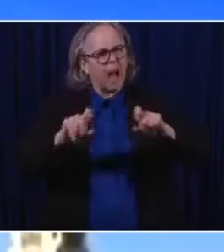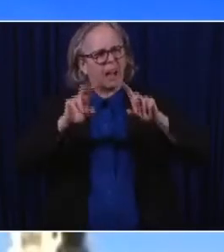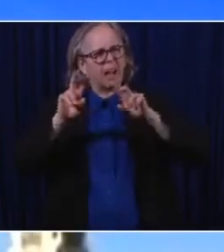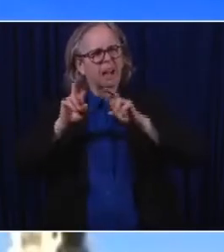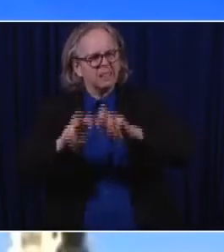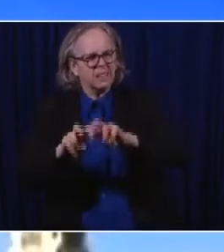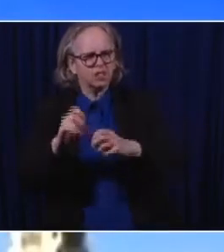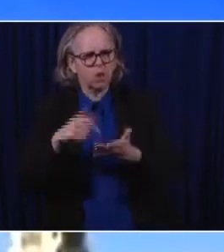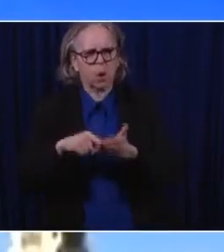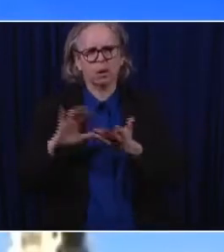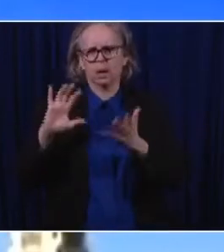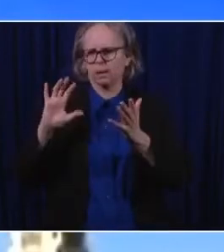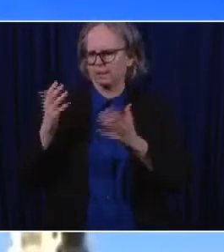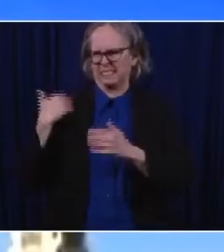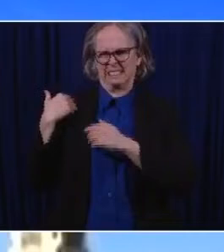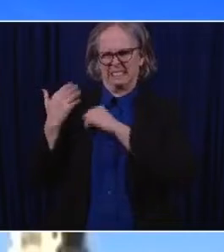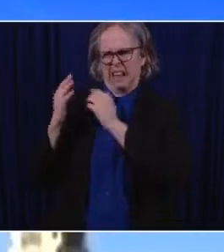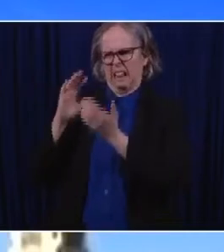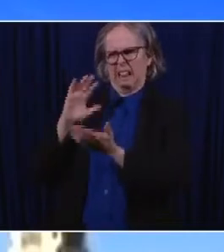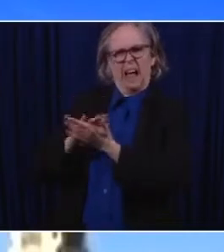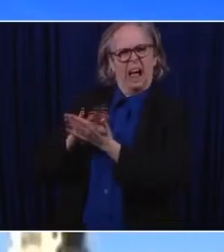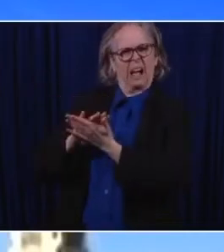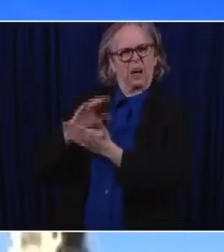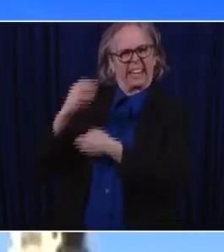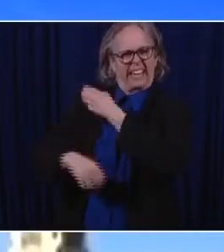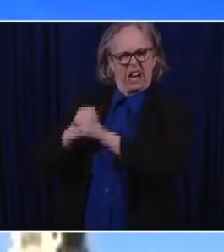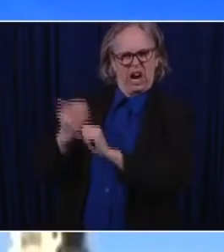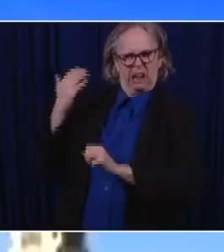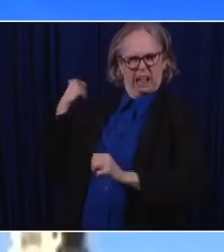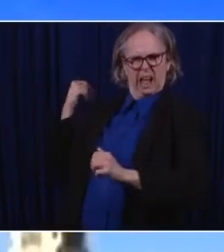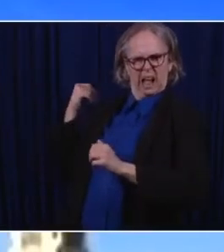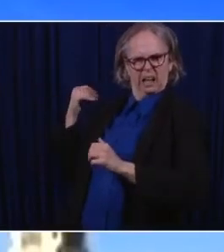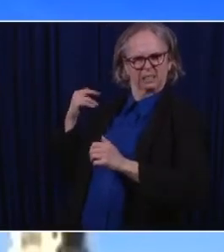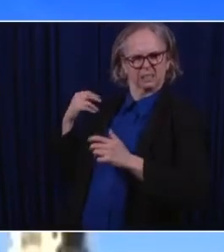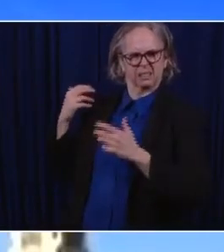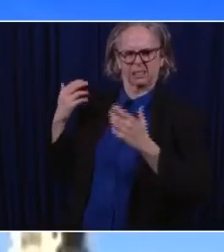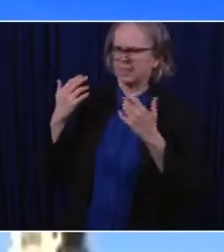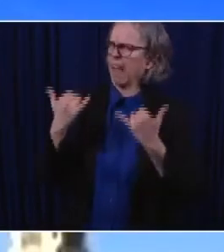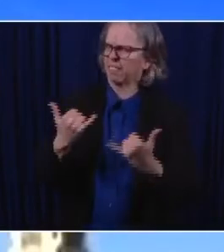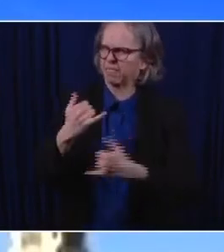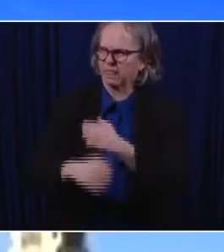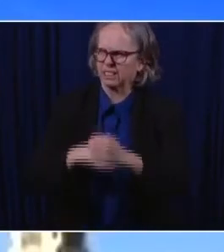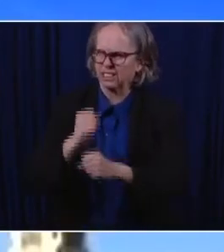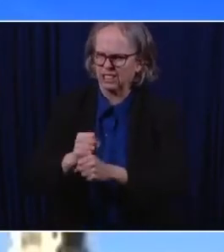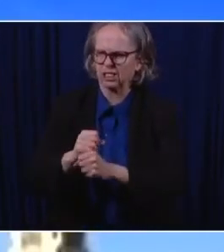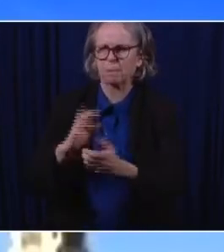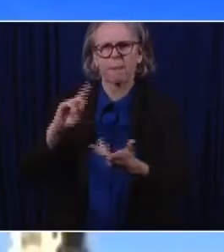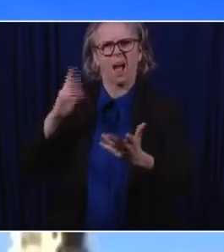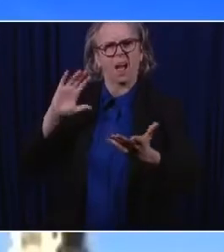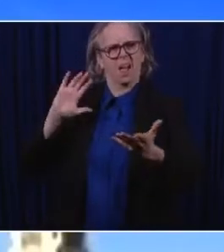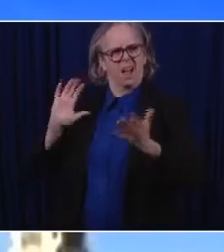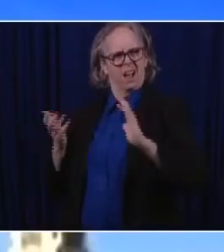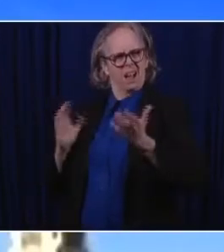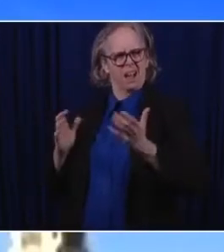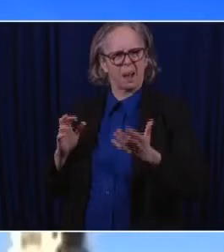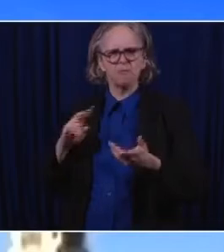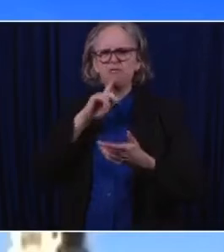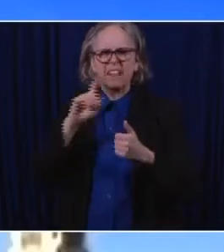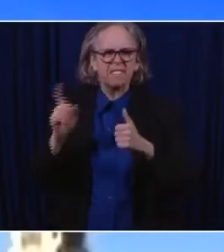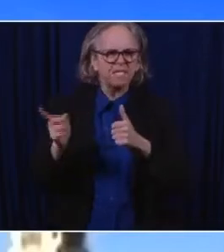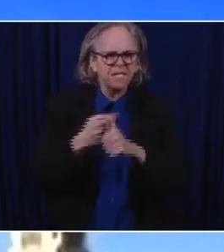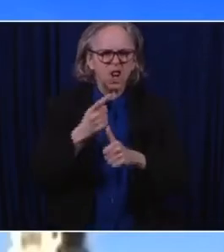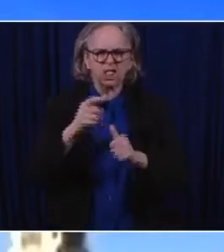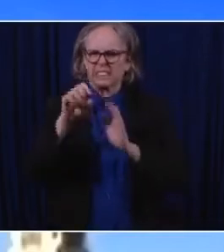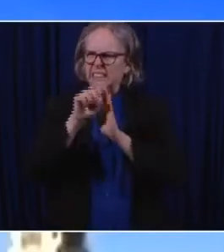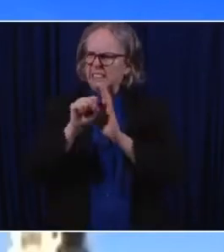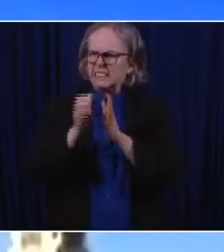it's important to understand those differentiations as we go forward. This is the first statewide assessment data that we've had since the start of the